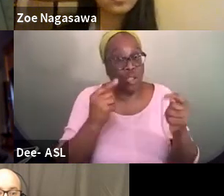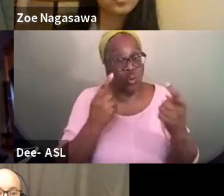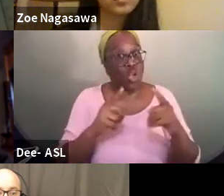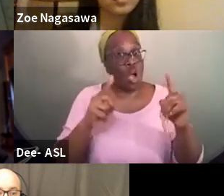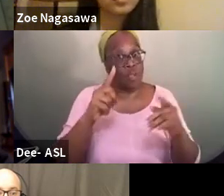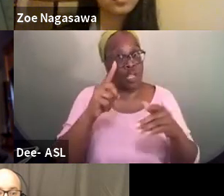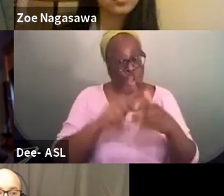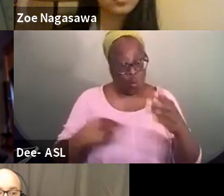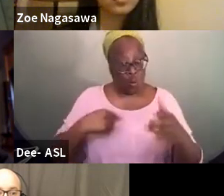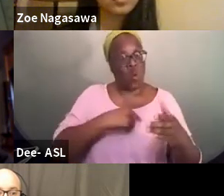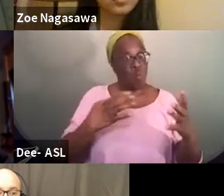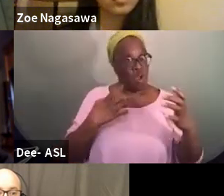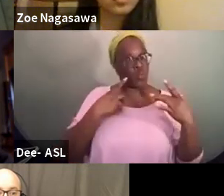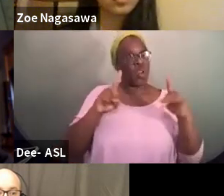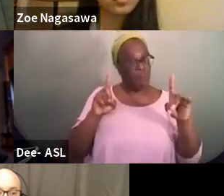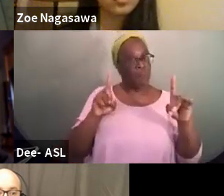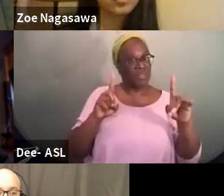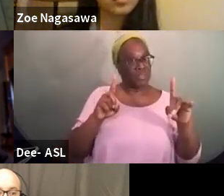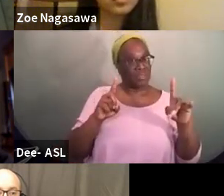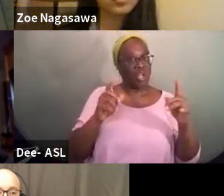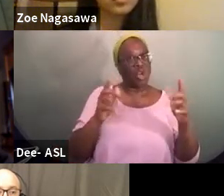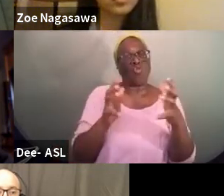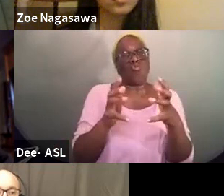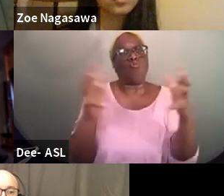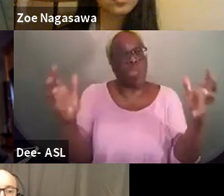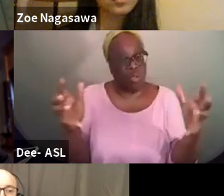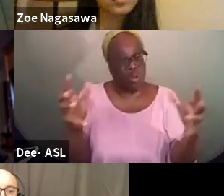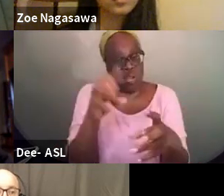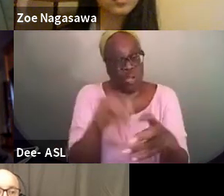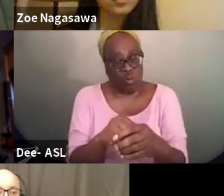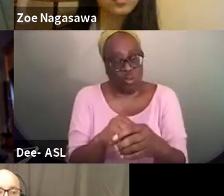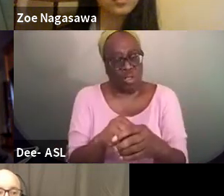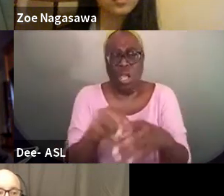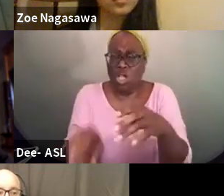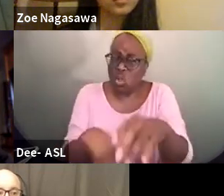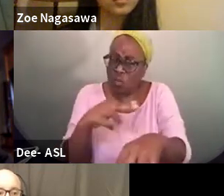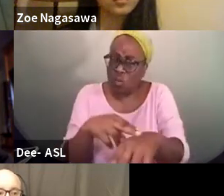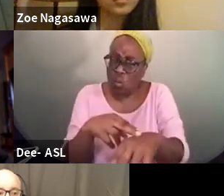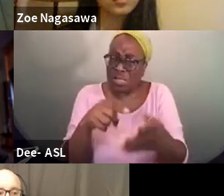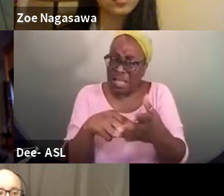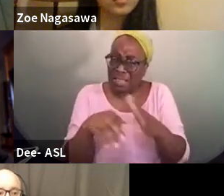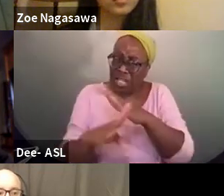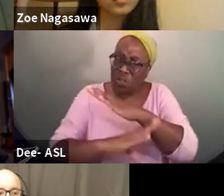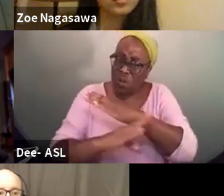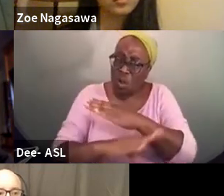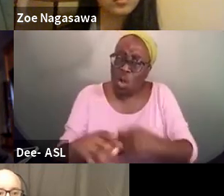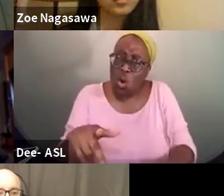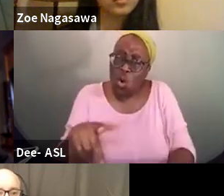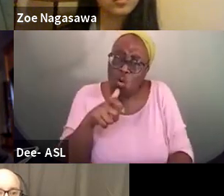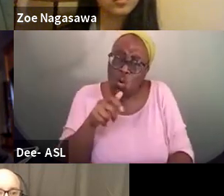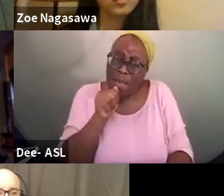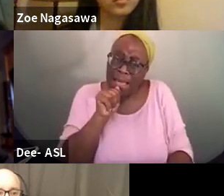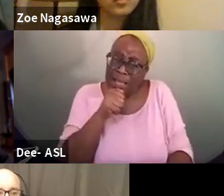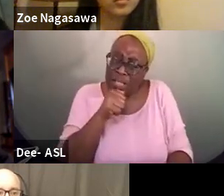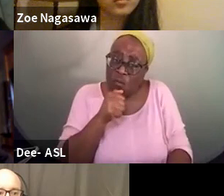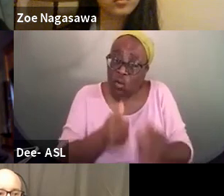greater inclusion. And so, of course, this fall, who are the students that have most suffered